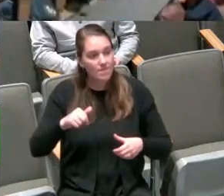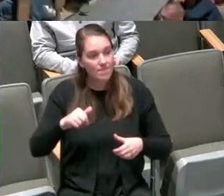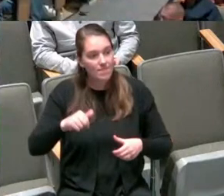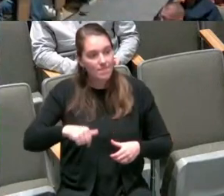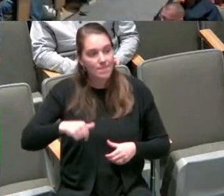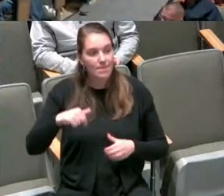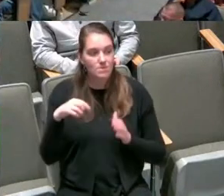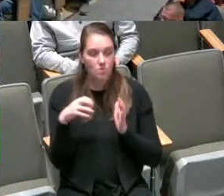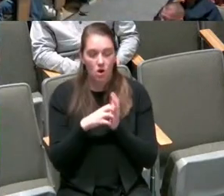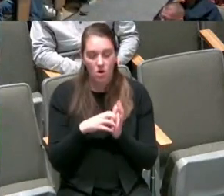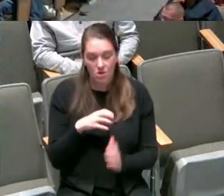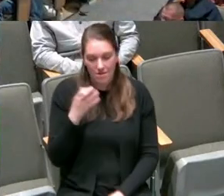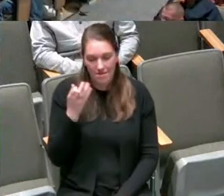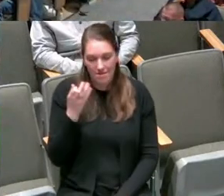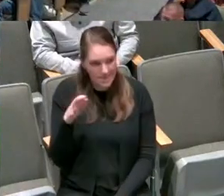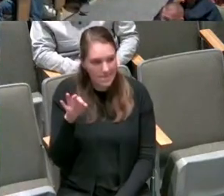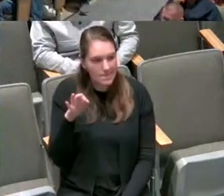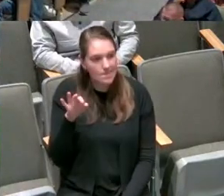19.